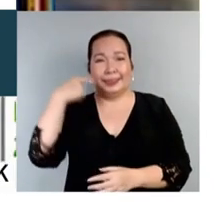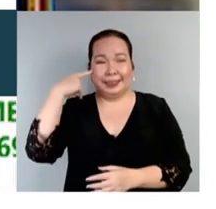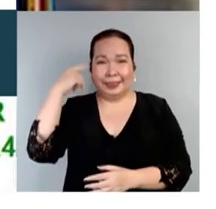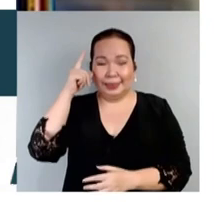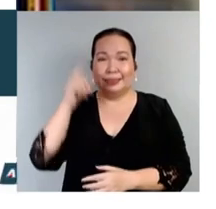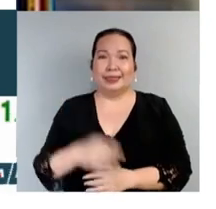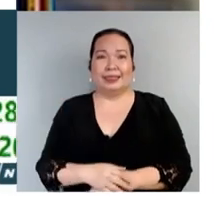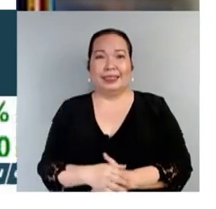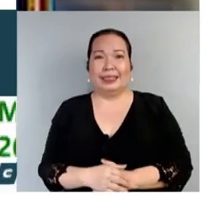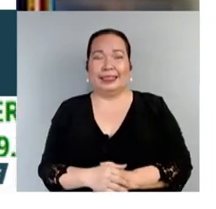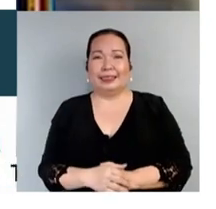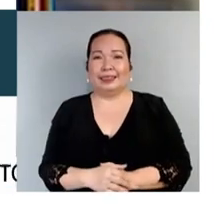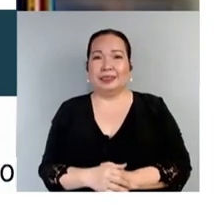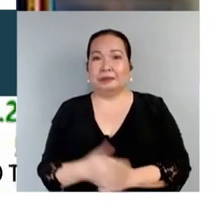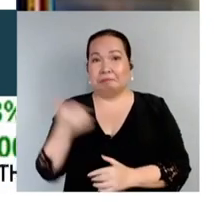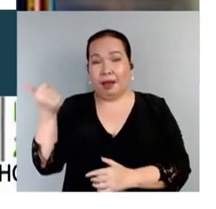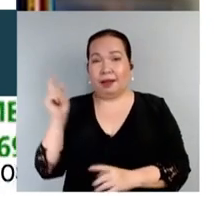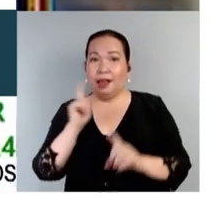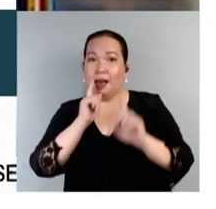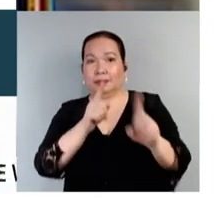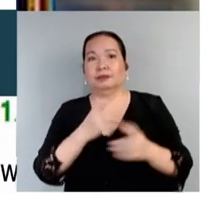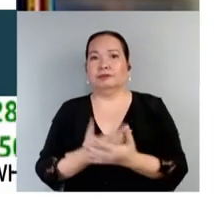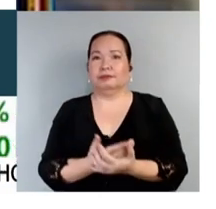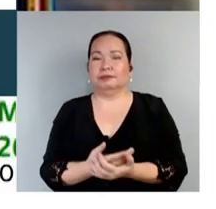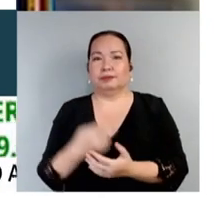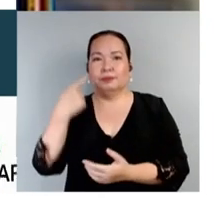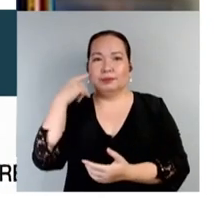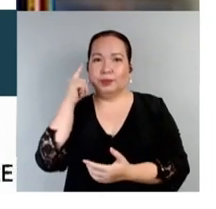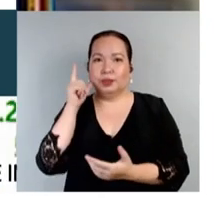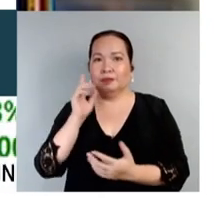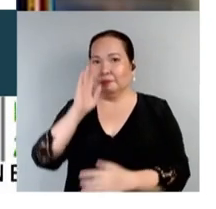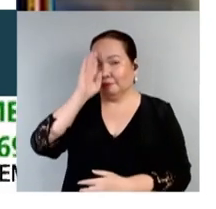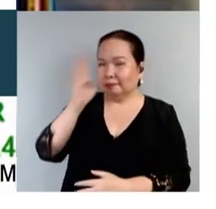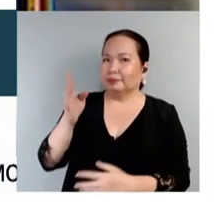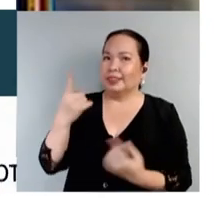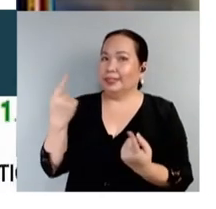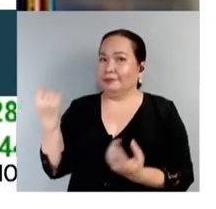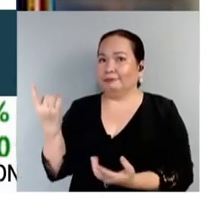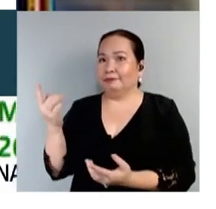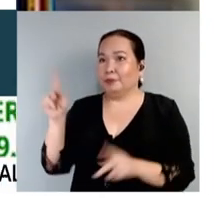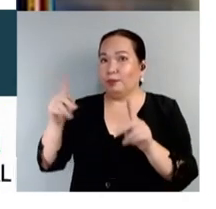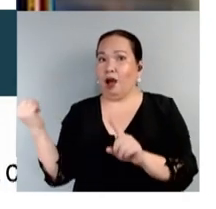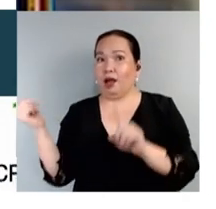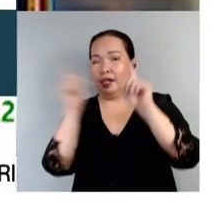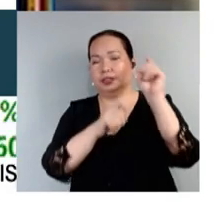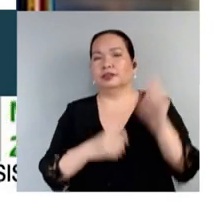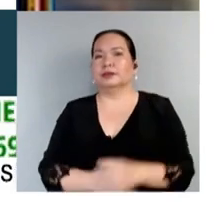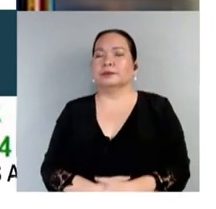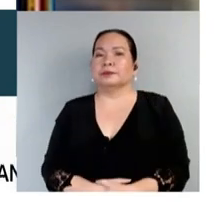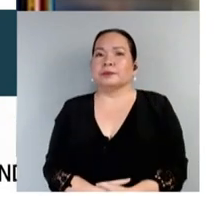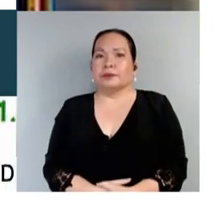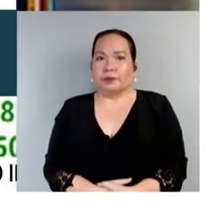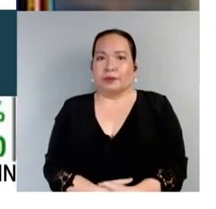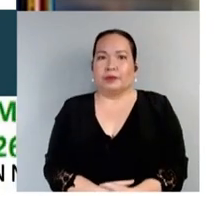answer, no? Straightforwardly as far as these questions are concerned. Now,